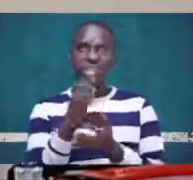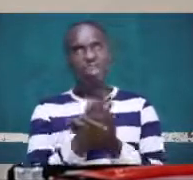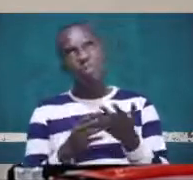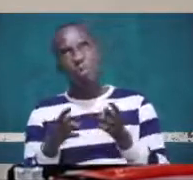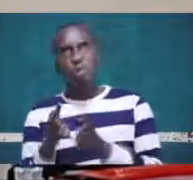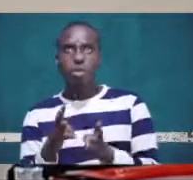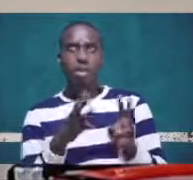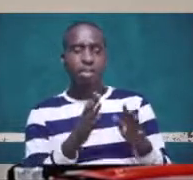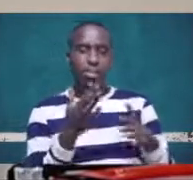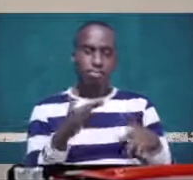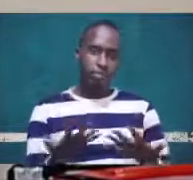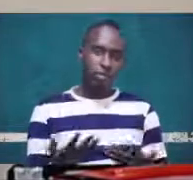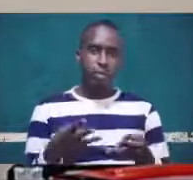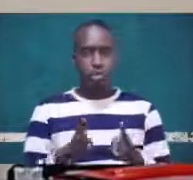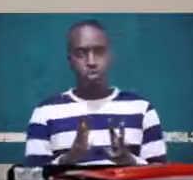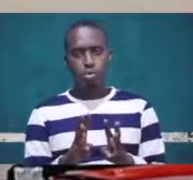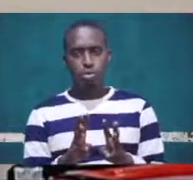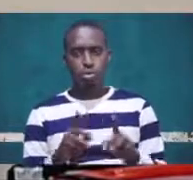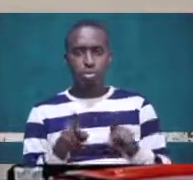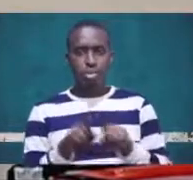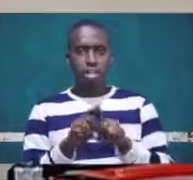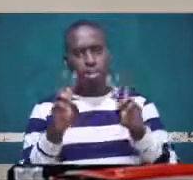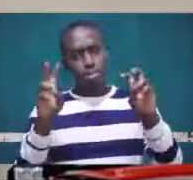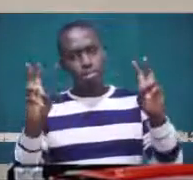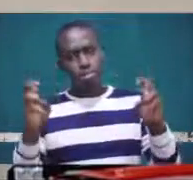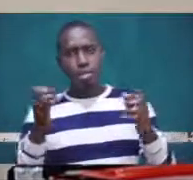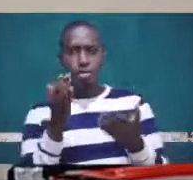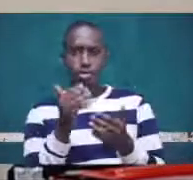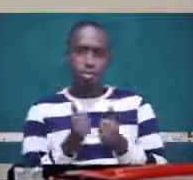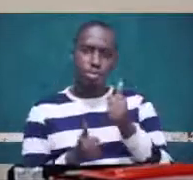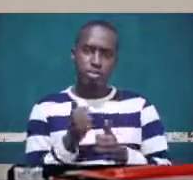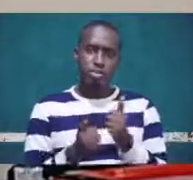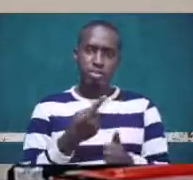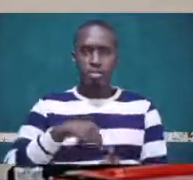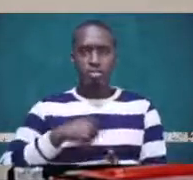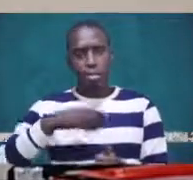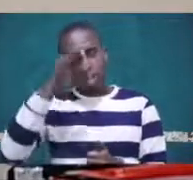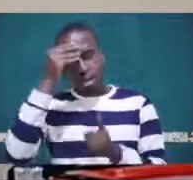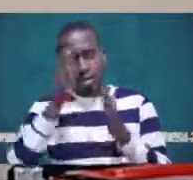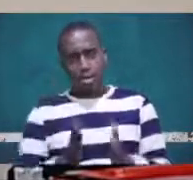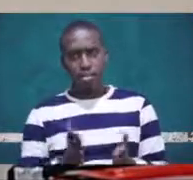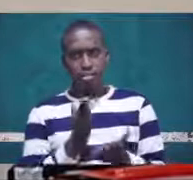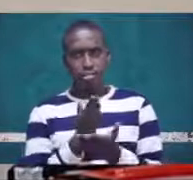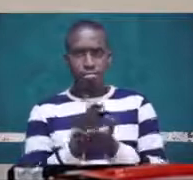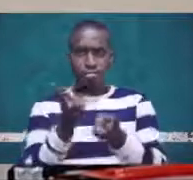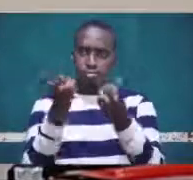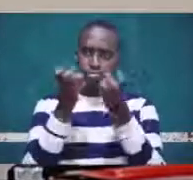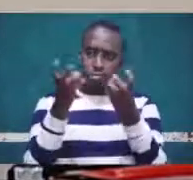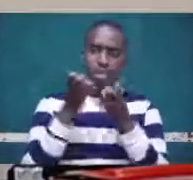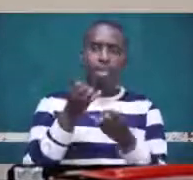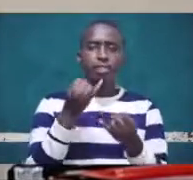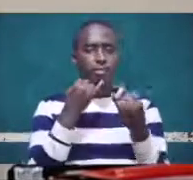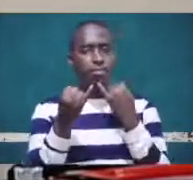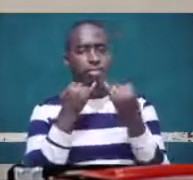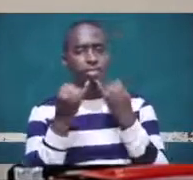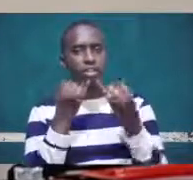this is some kind of rather abstract topic in which us as learners tend to only pick up the information and we've